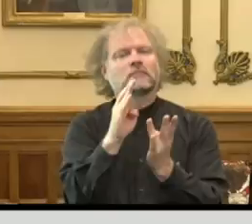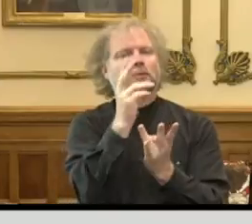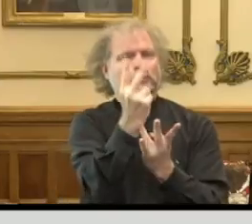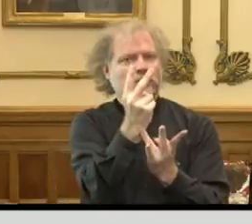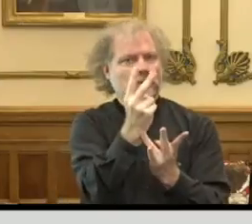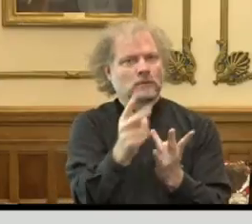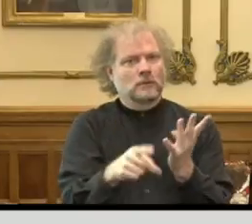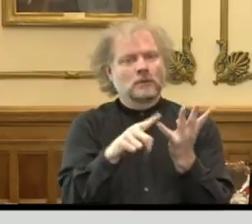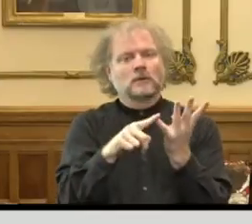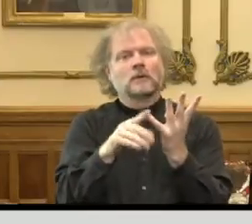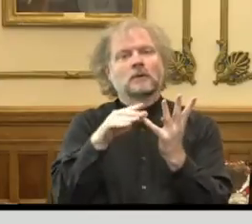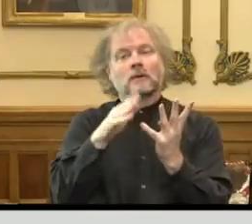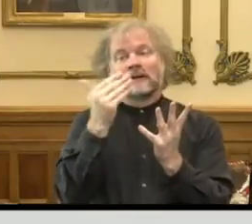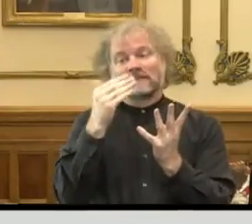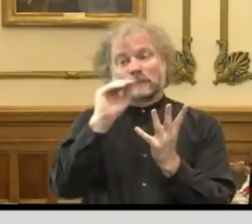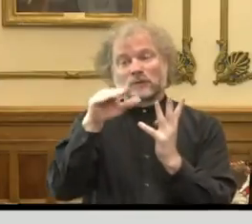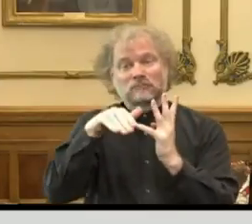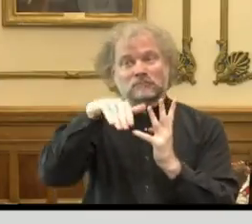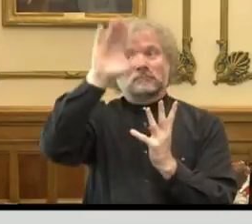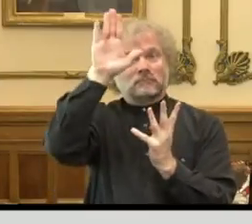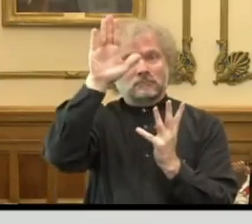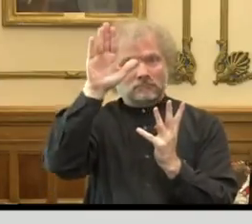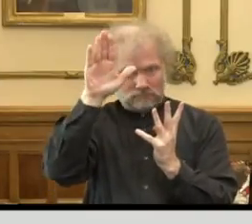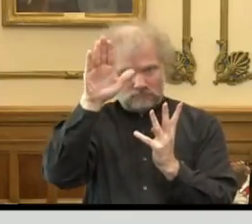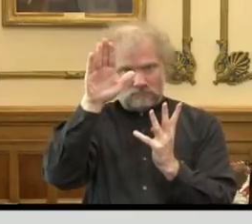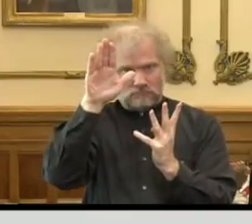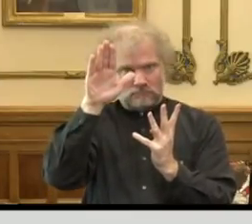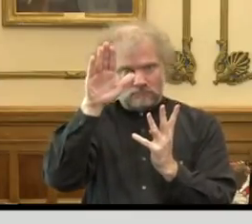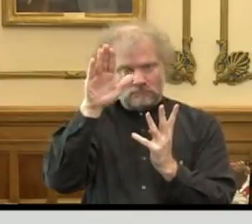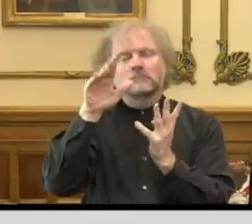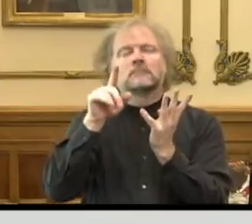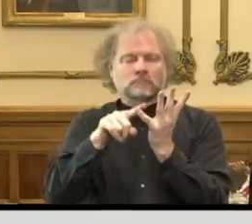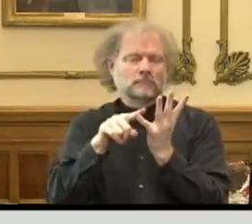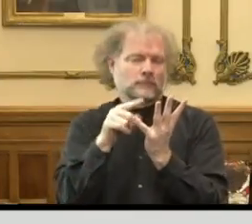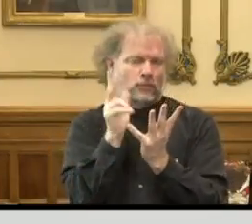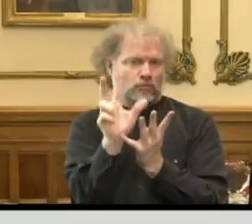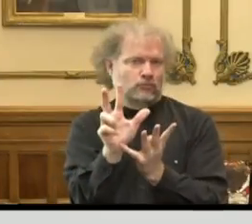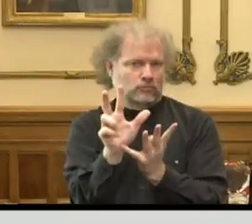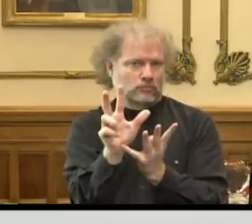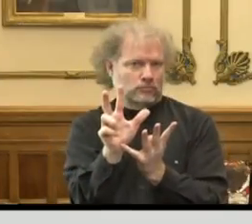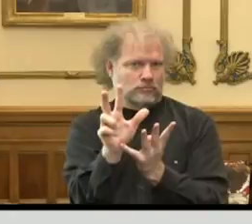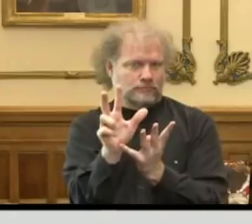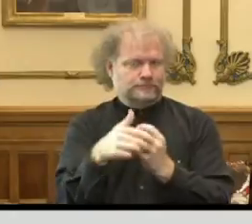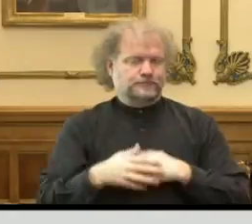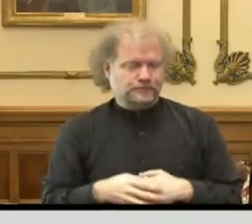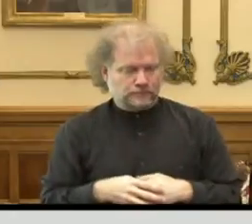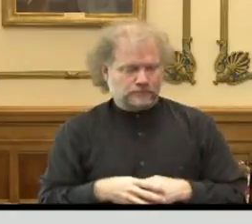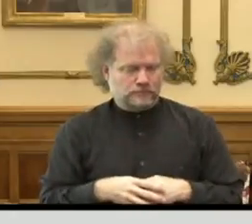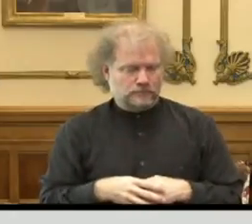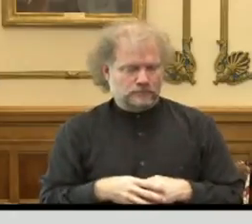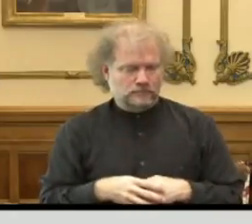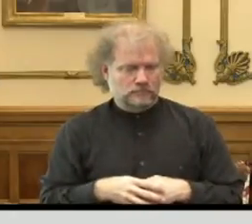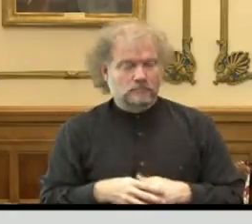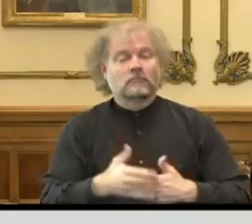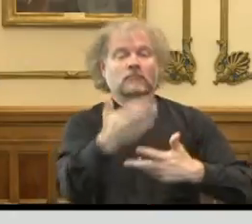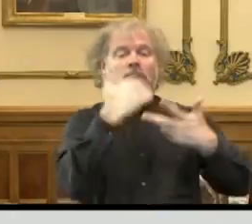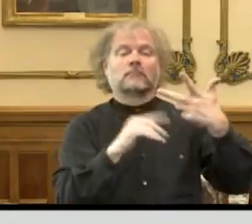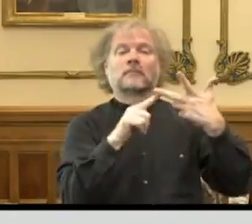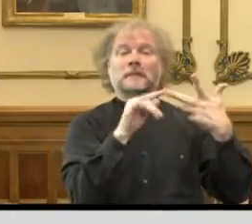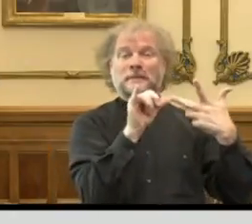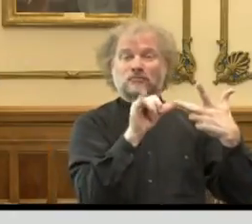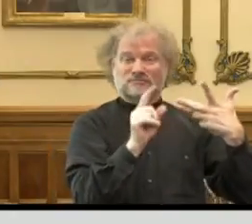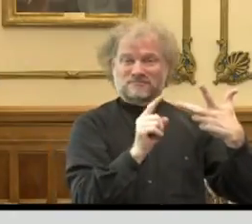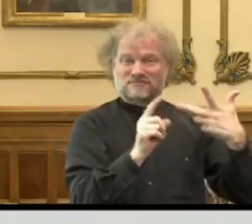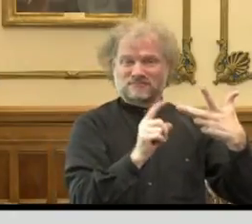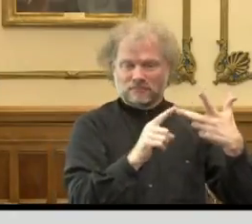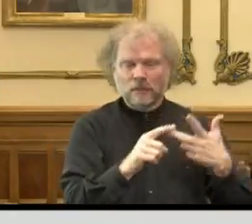2, and greater than 15%, or 15% or greater, will receive a score of 3. Our third metric then